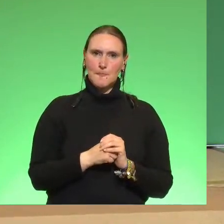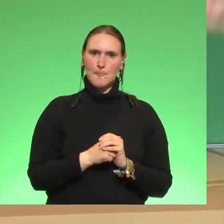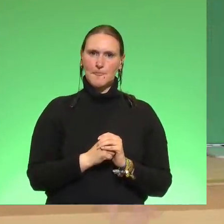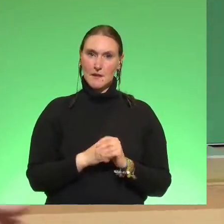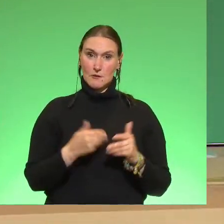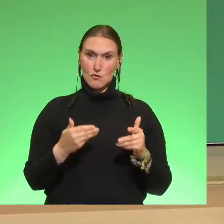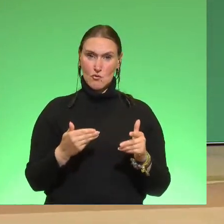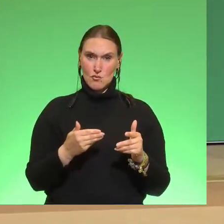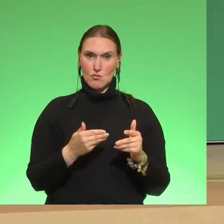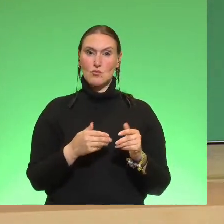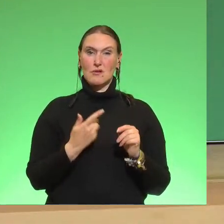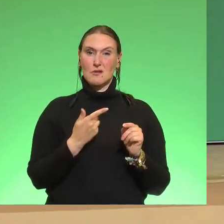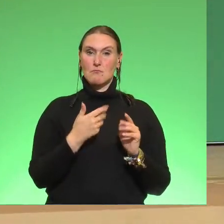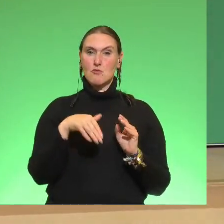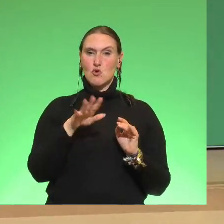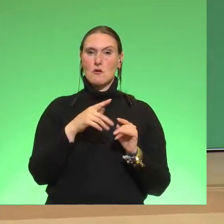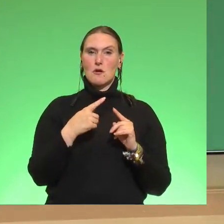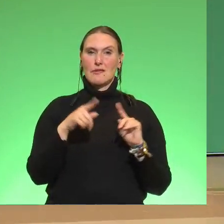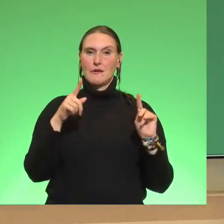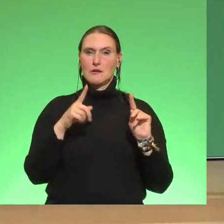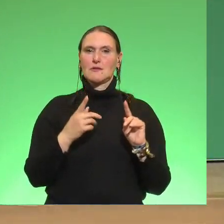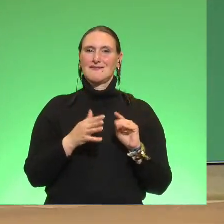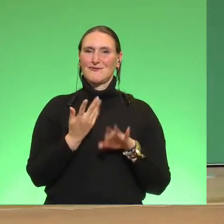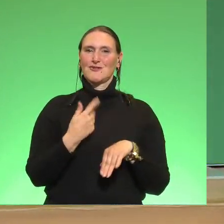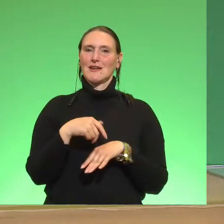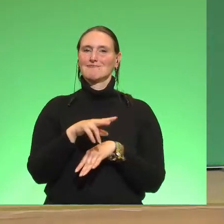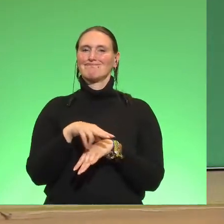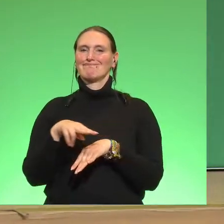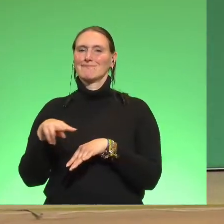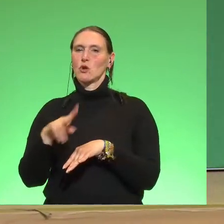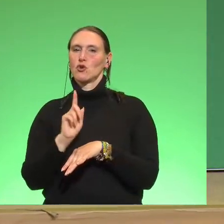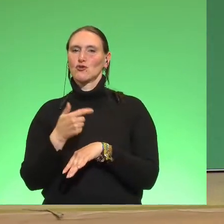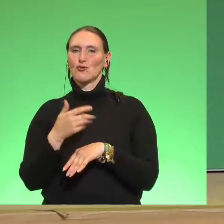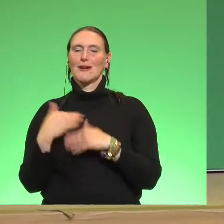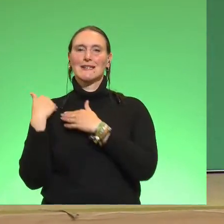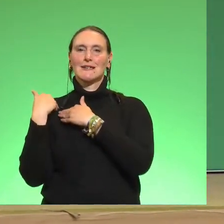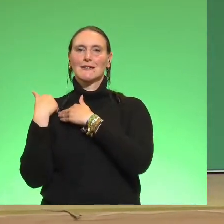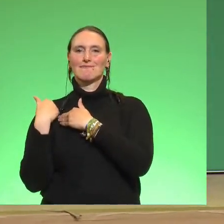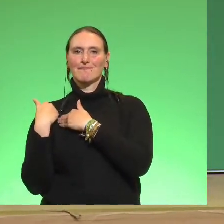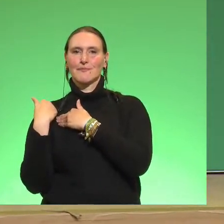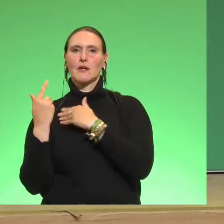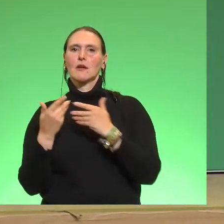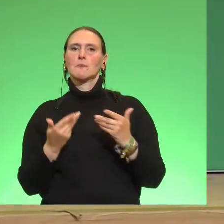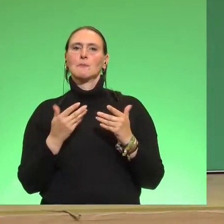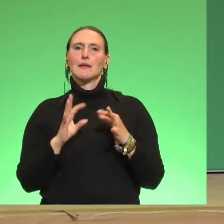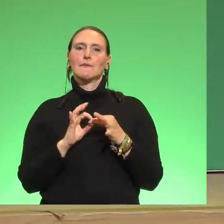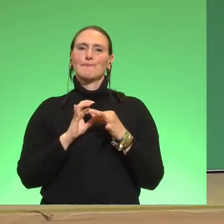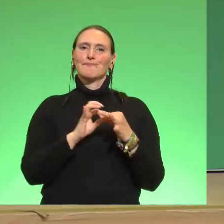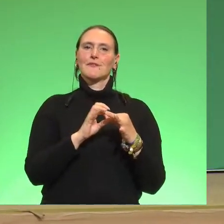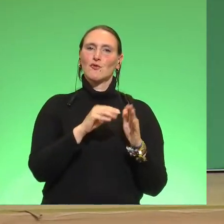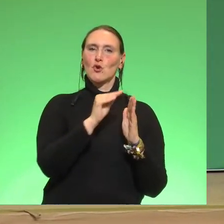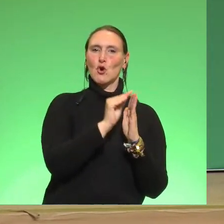the other criticism about curatorial responsibility, which is kind of like attached to authorship.